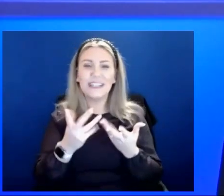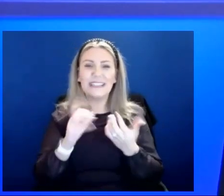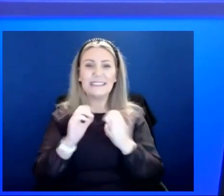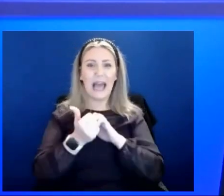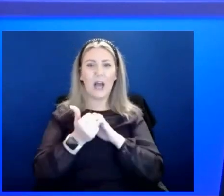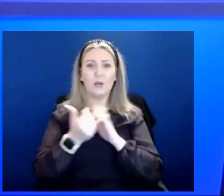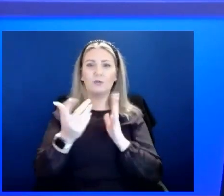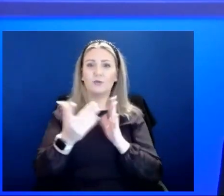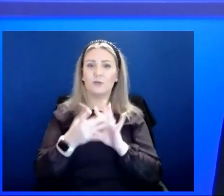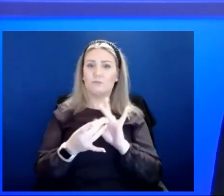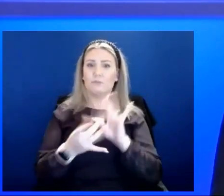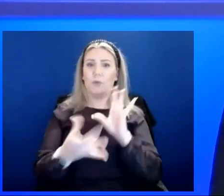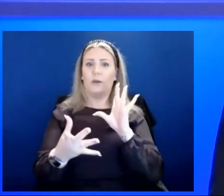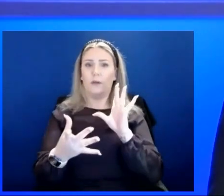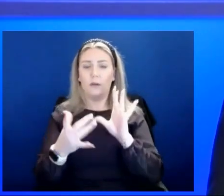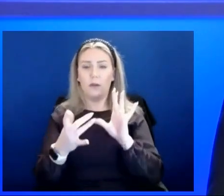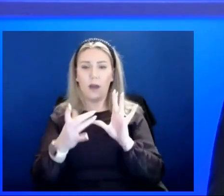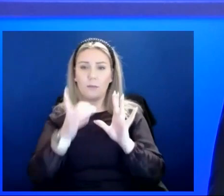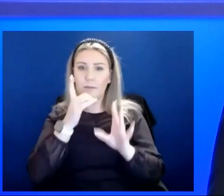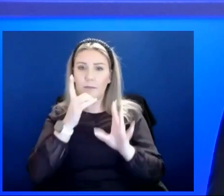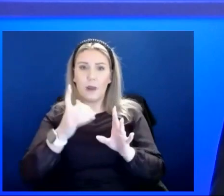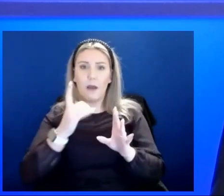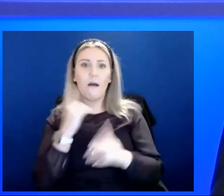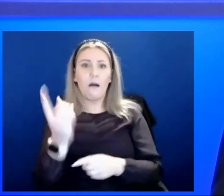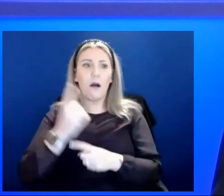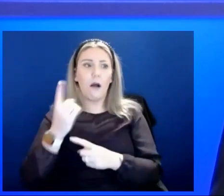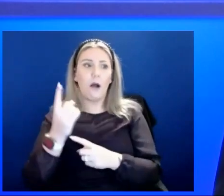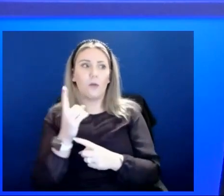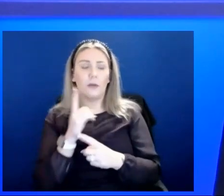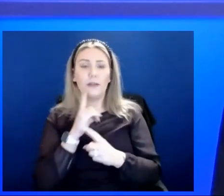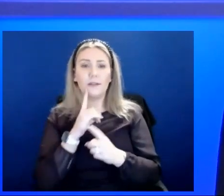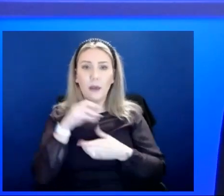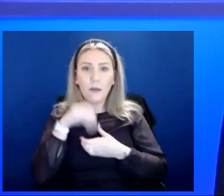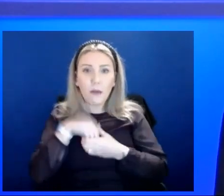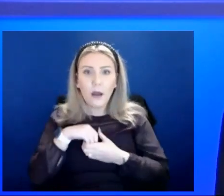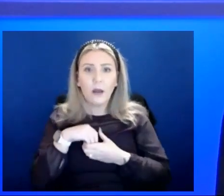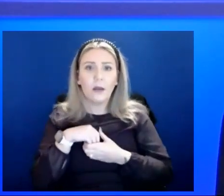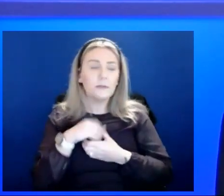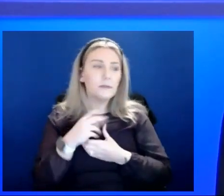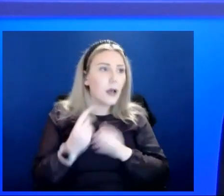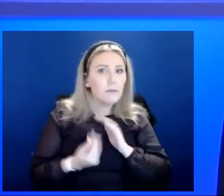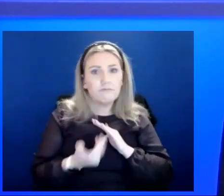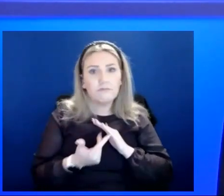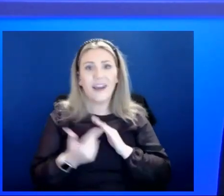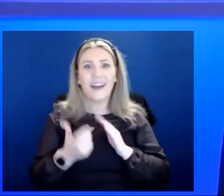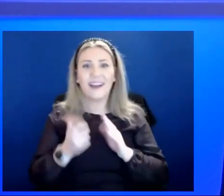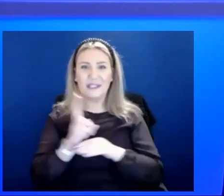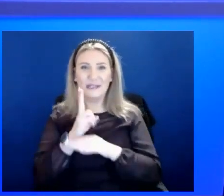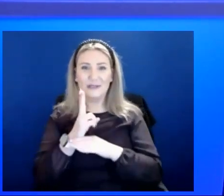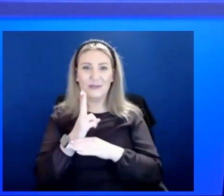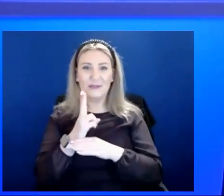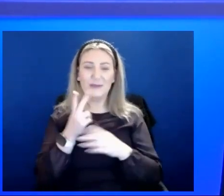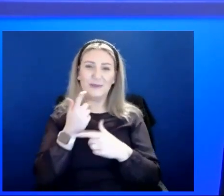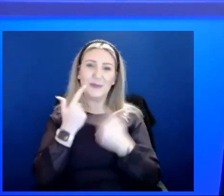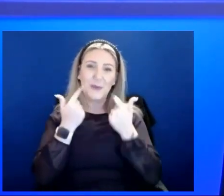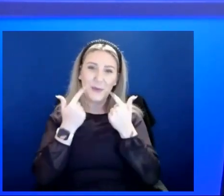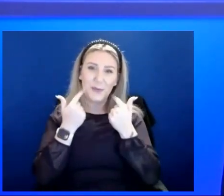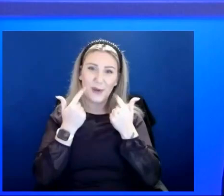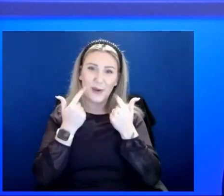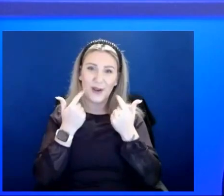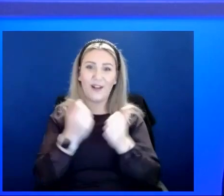keeping the lid on super tightly. And so I use humor an awful lot to deal with things. I mean, go